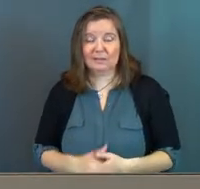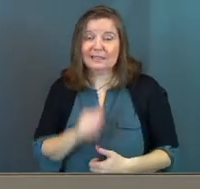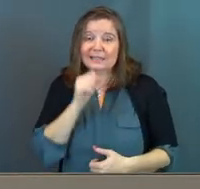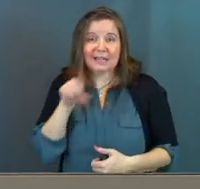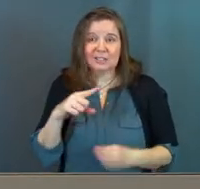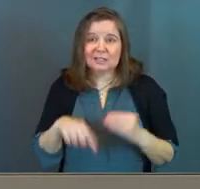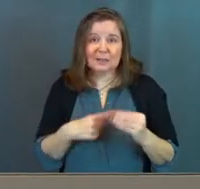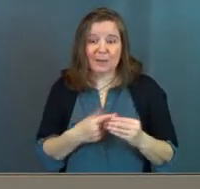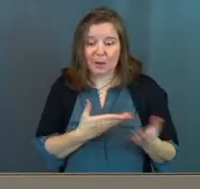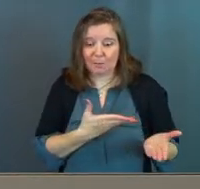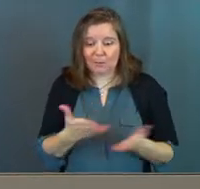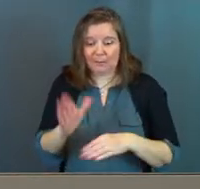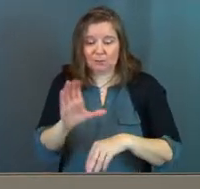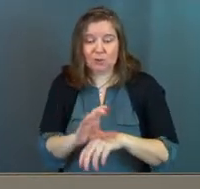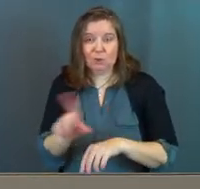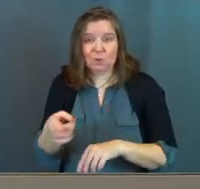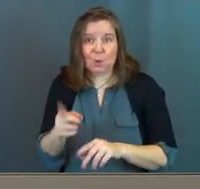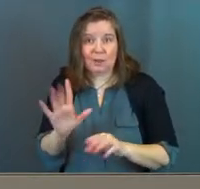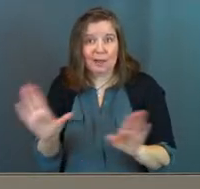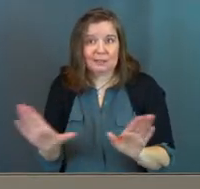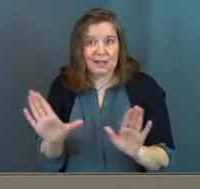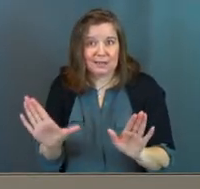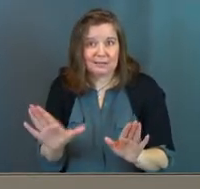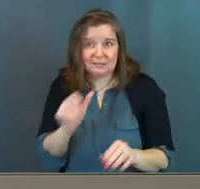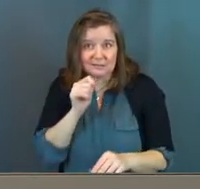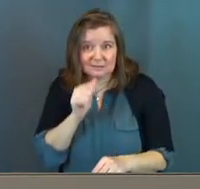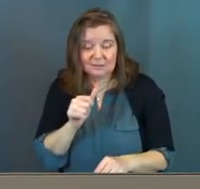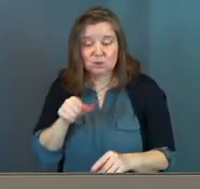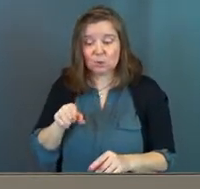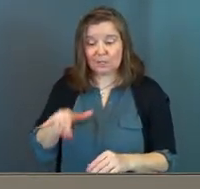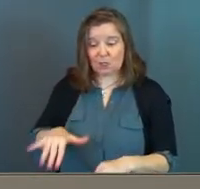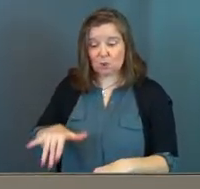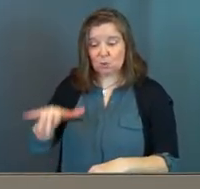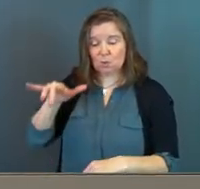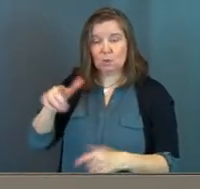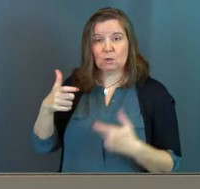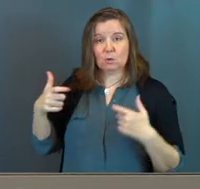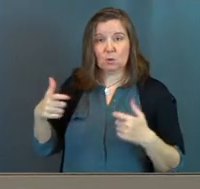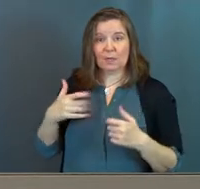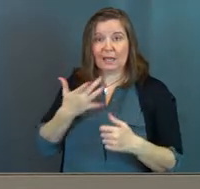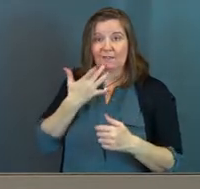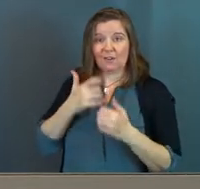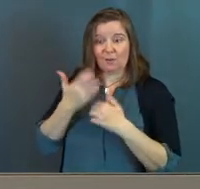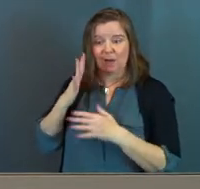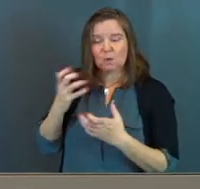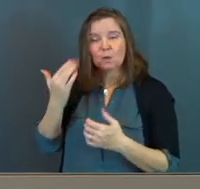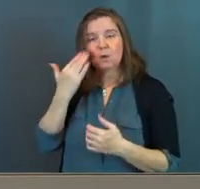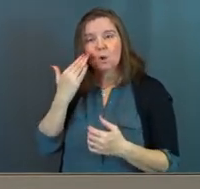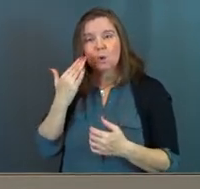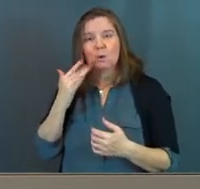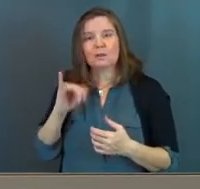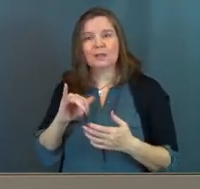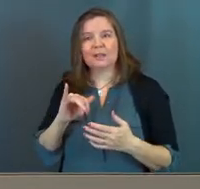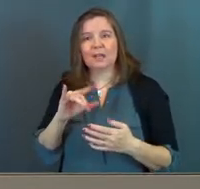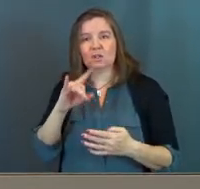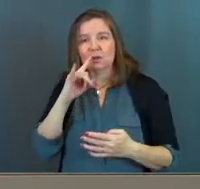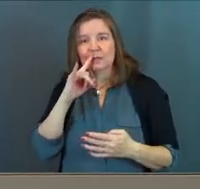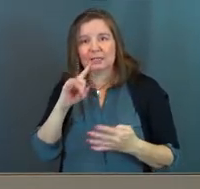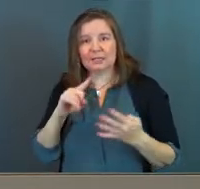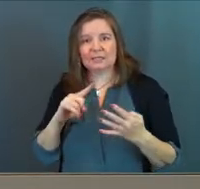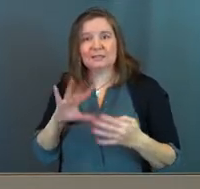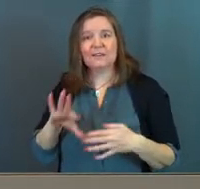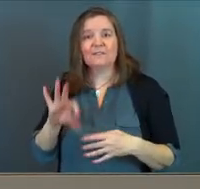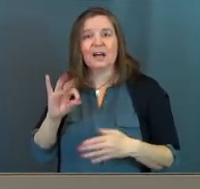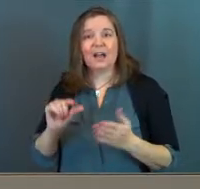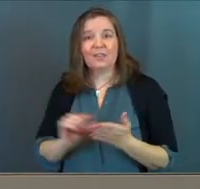It's not just about bringing them to church on Sundays, amen? So he grew in favor with God, and you would want to know that your kids find